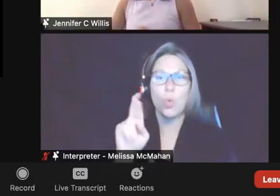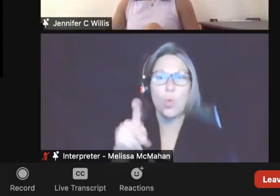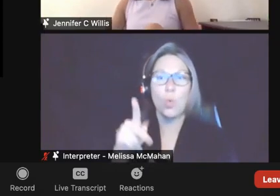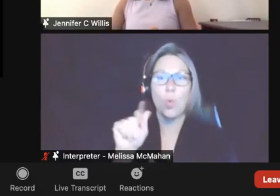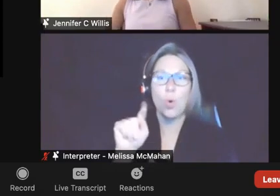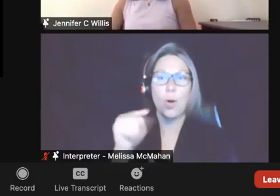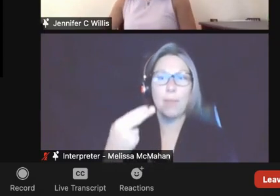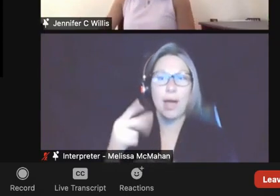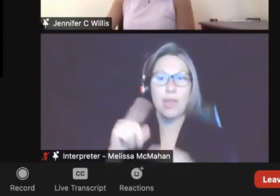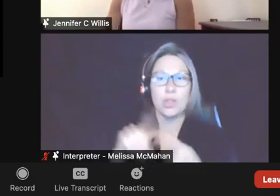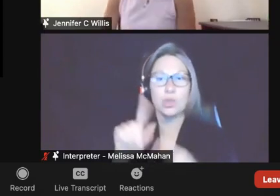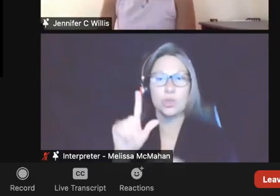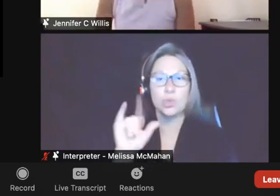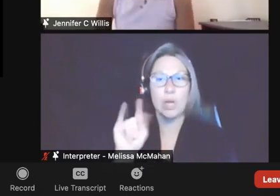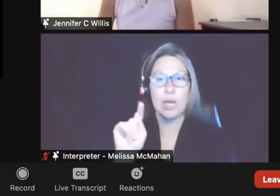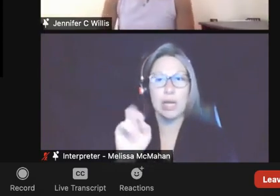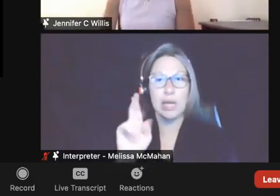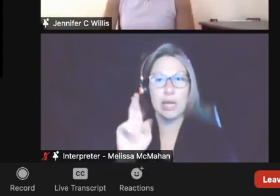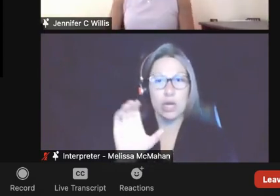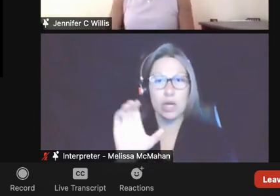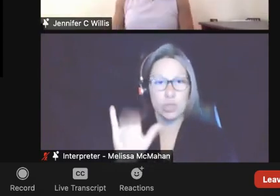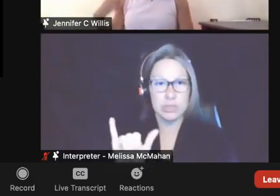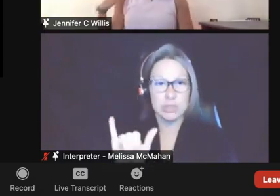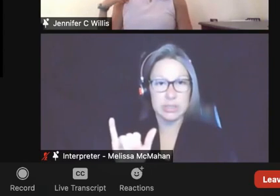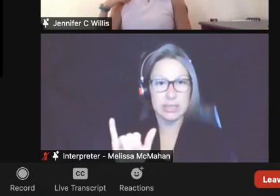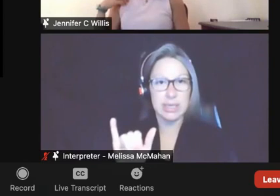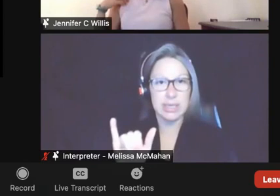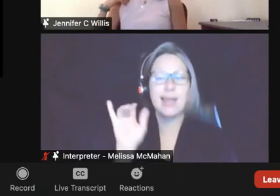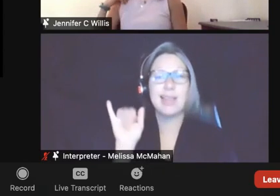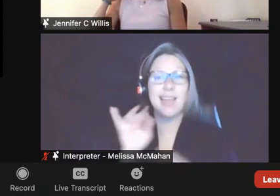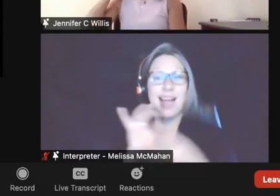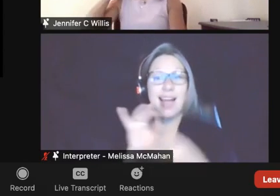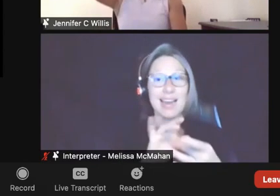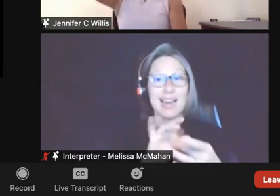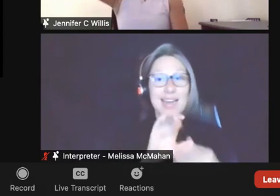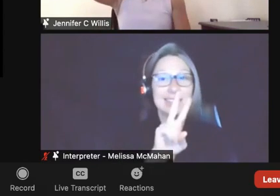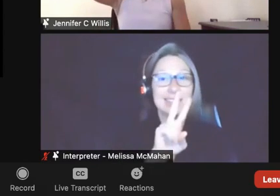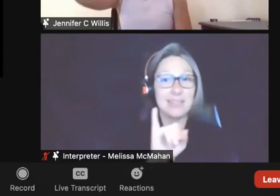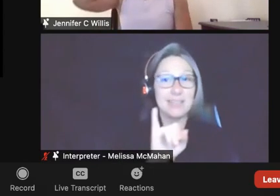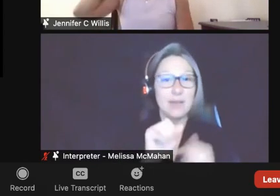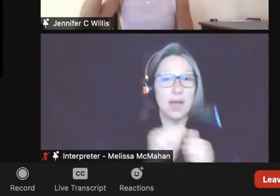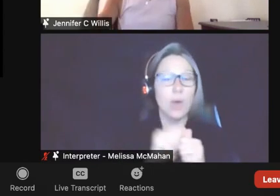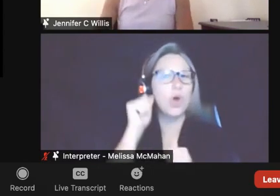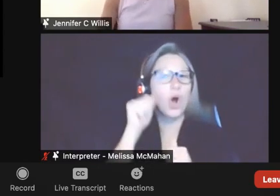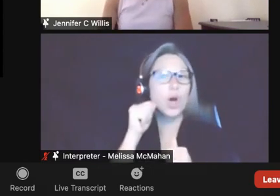On kind of connecting CVI with auditory processing disorder.